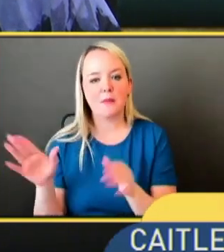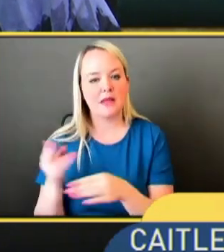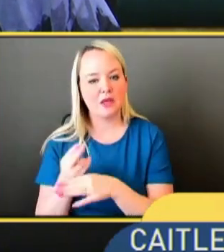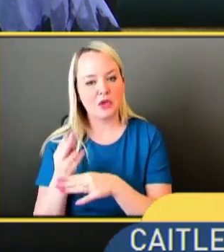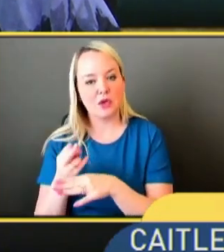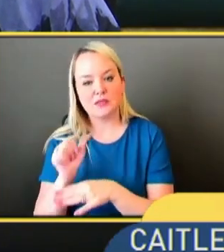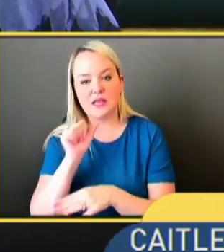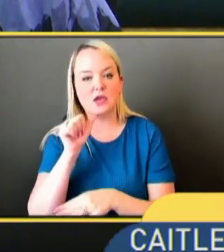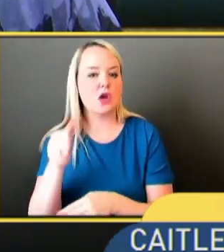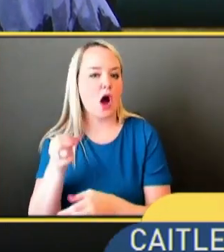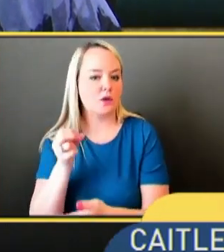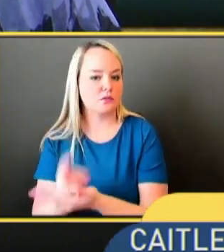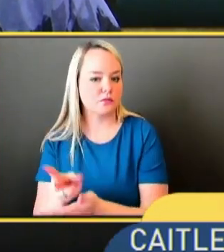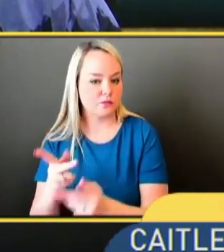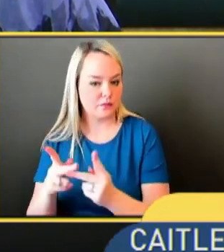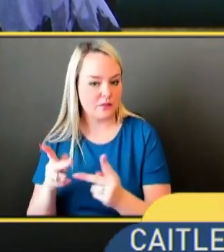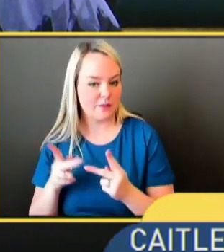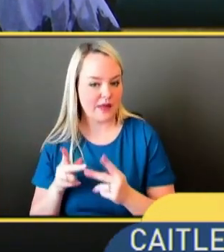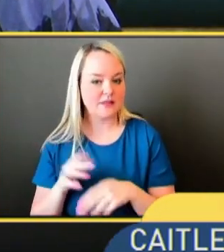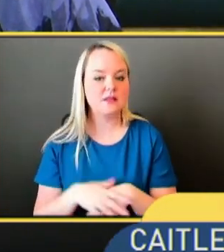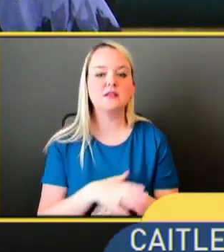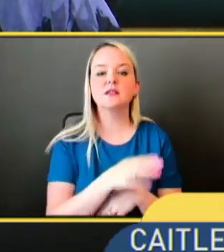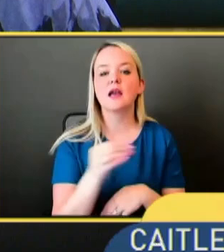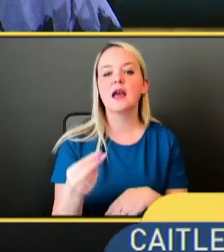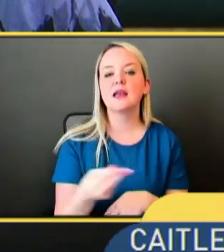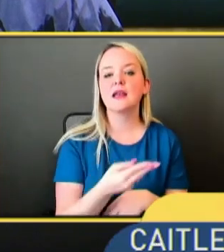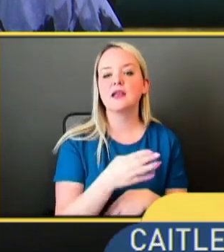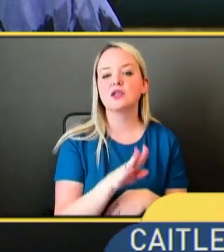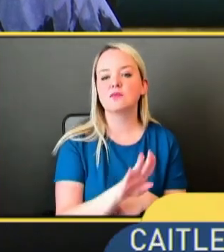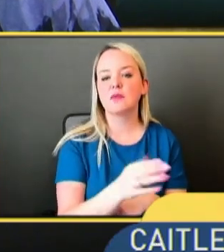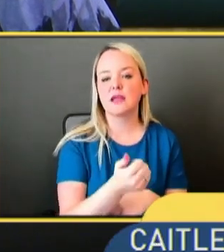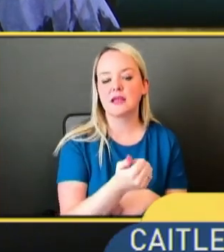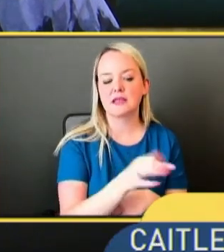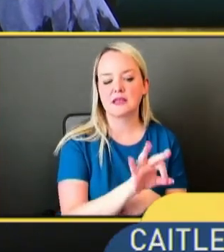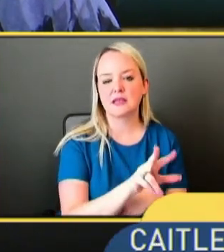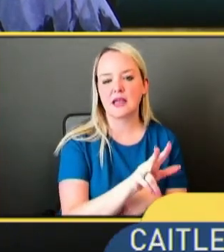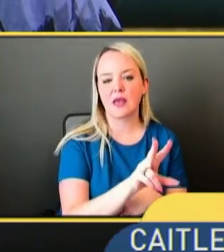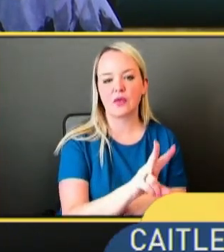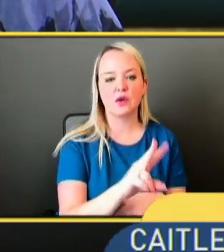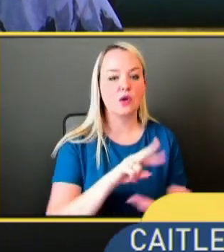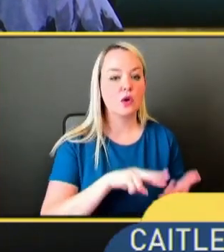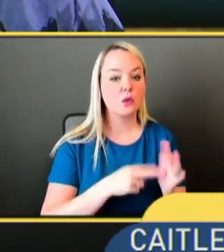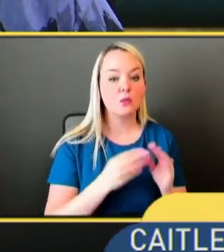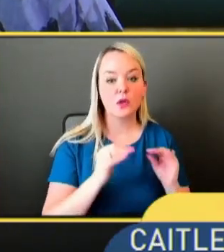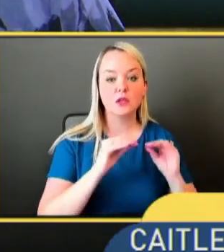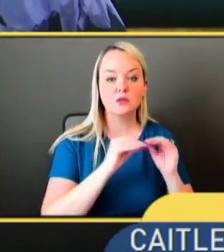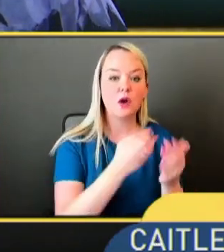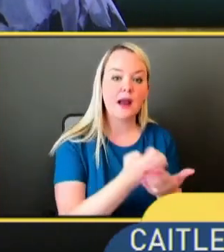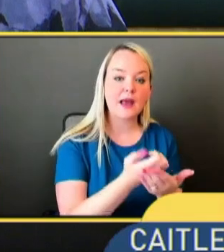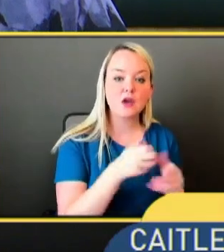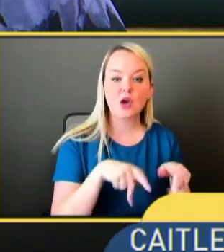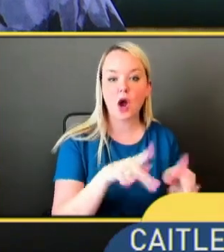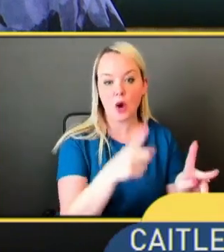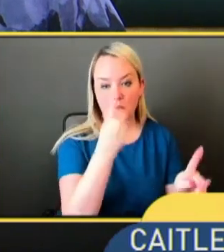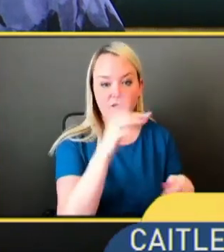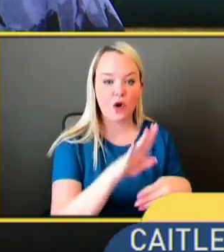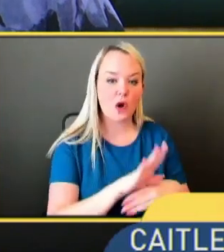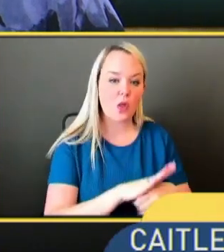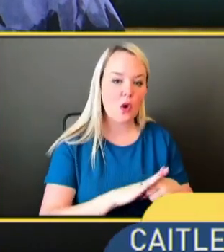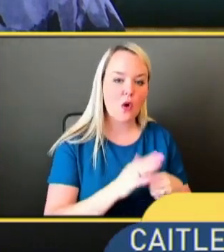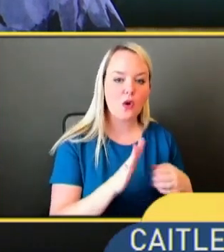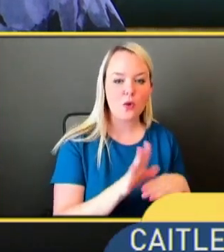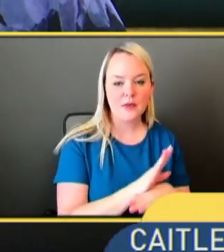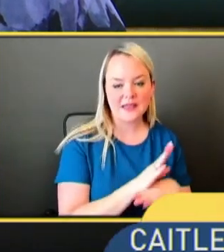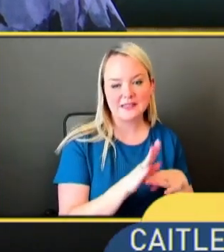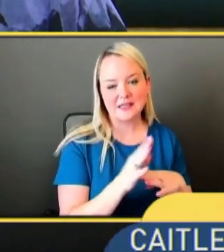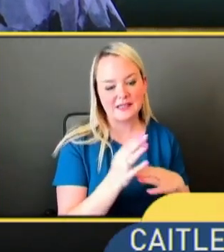Additionally, HB 1932 presents economic opportunities for local businesses and entrepreneurs. We applaud the thoughtful